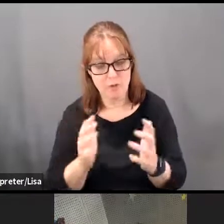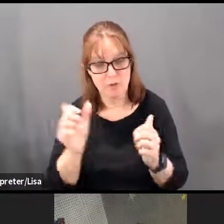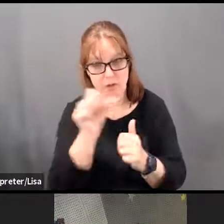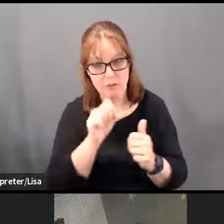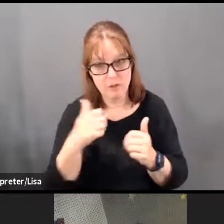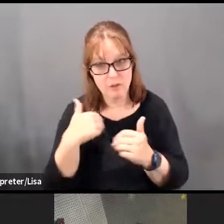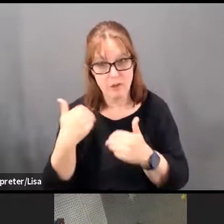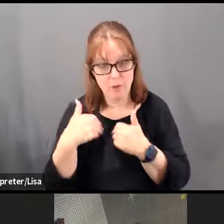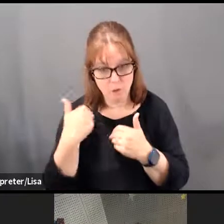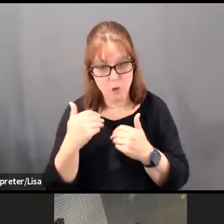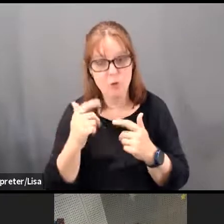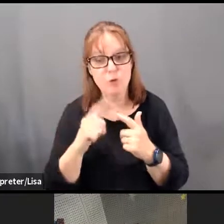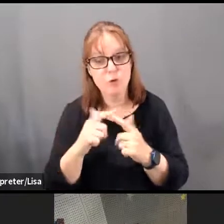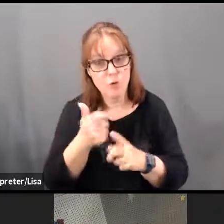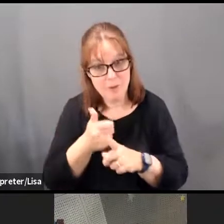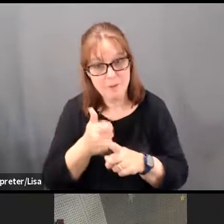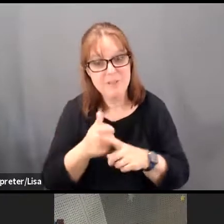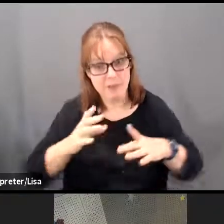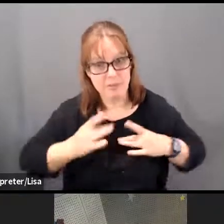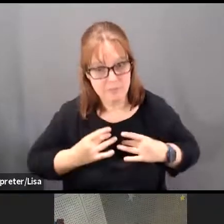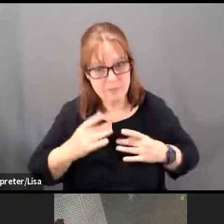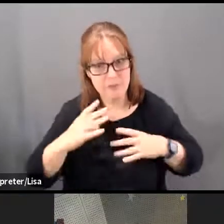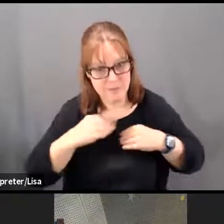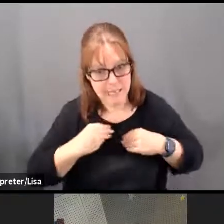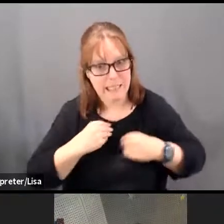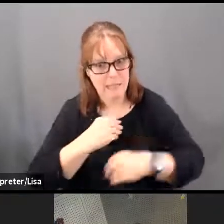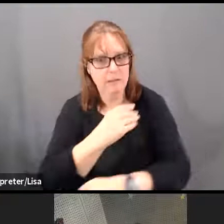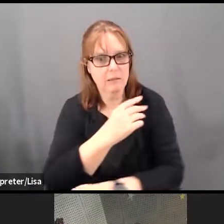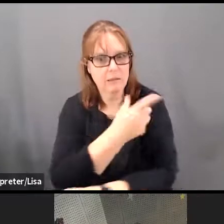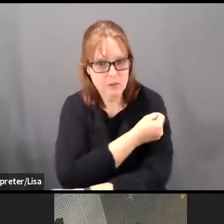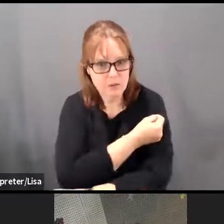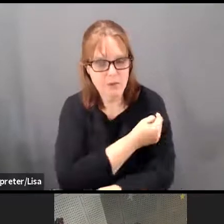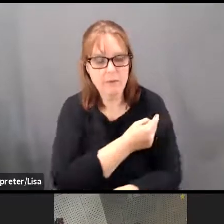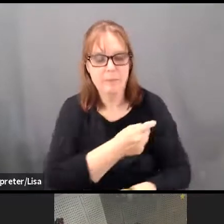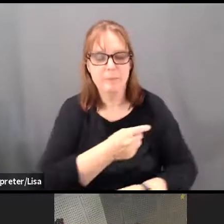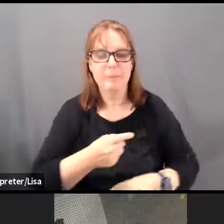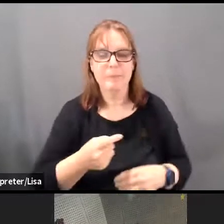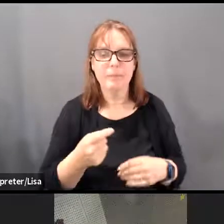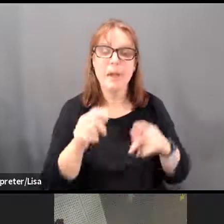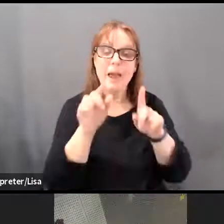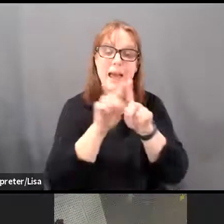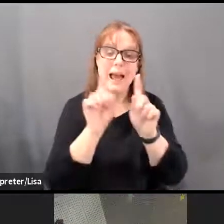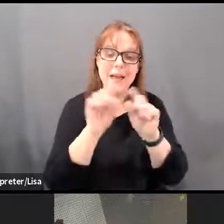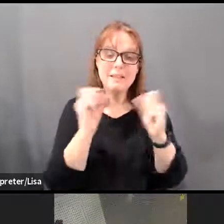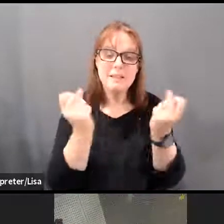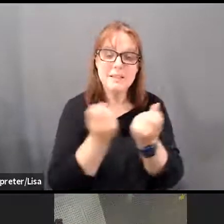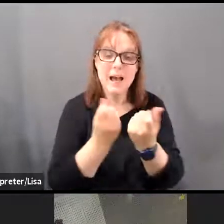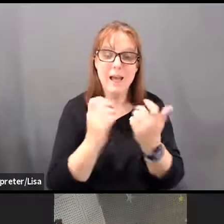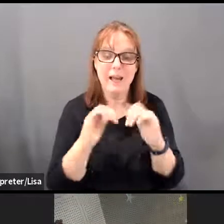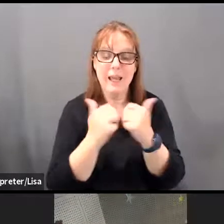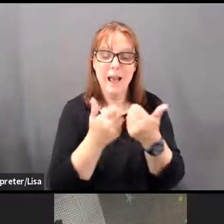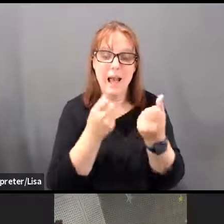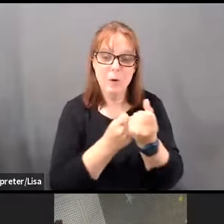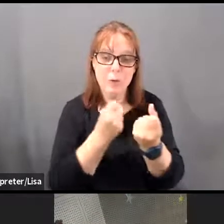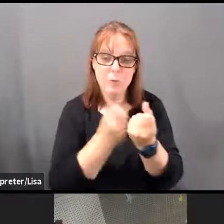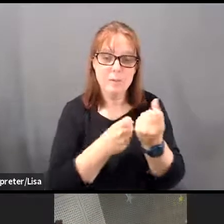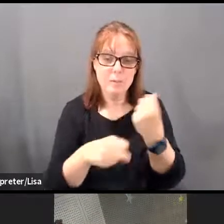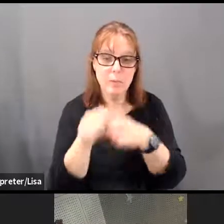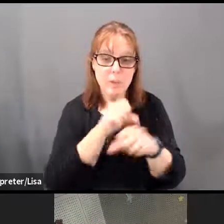get vaccinated? And how can we, as a society, they write, support each other's mental health as